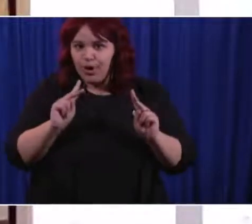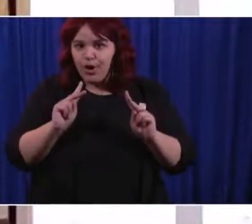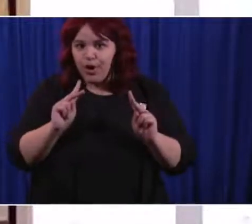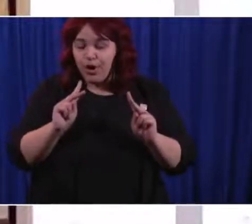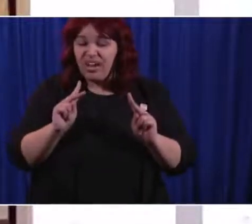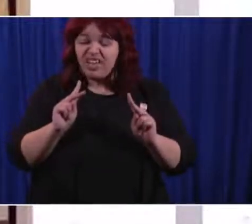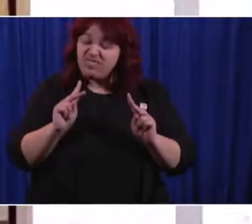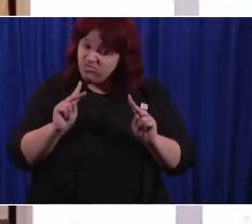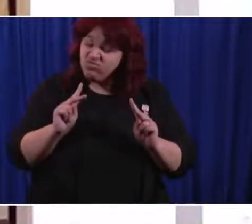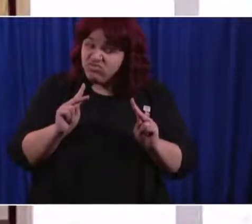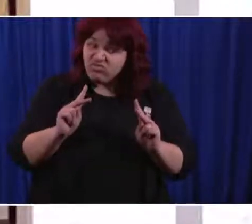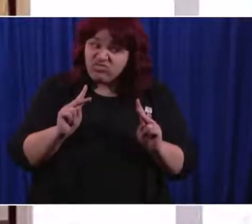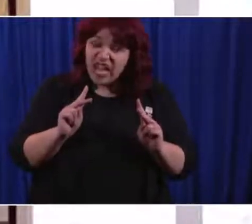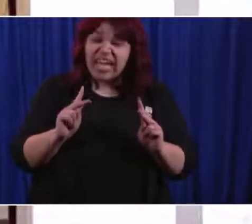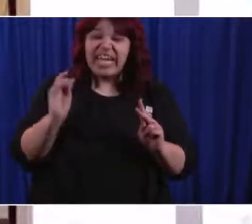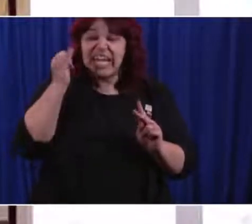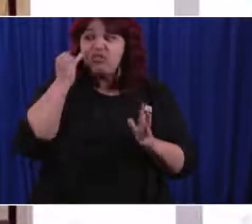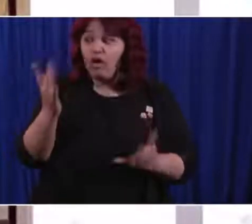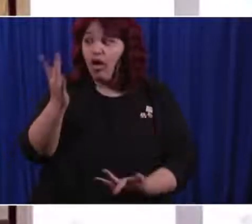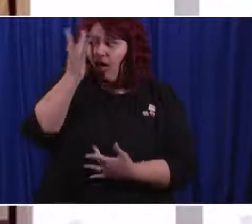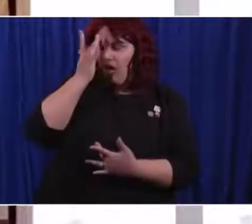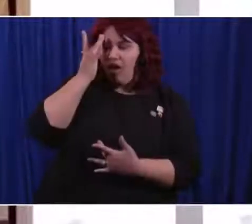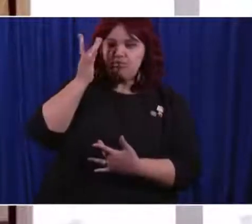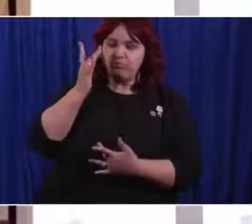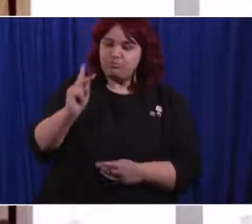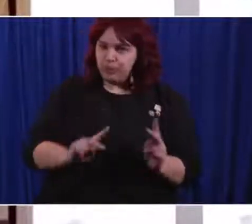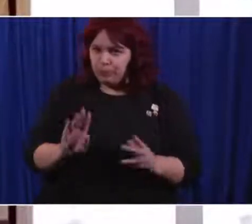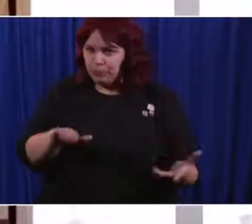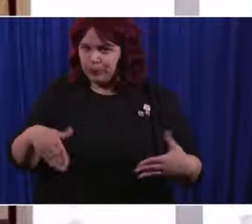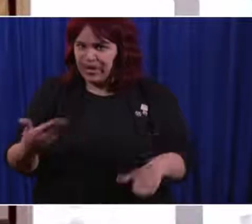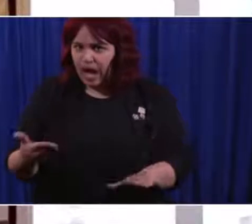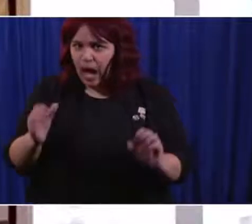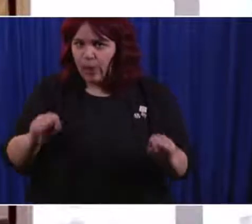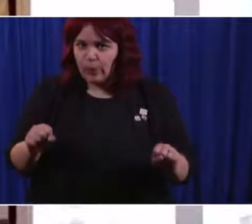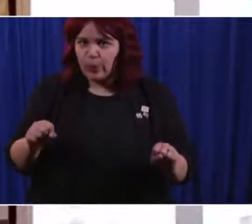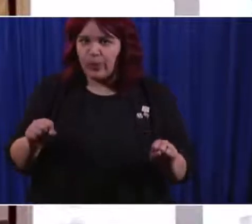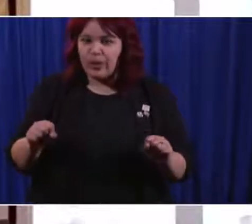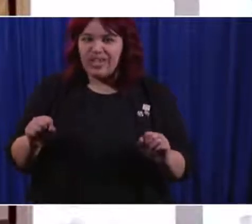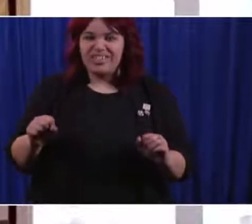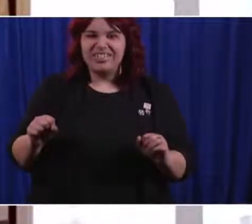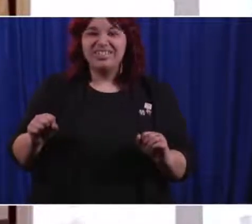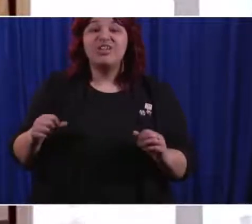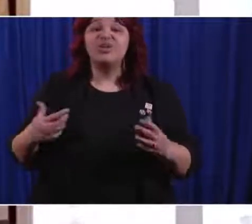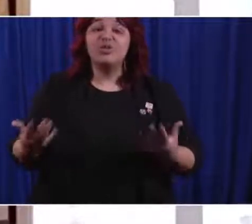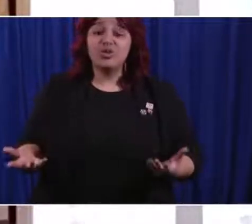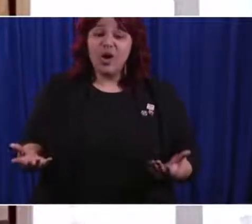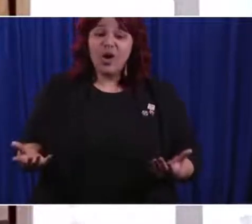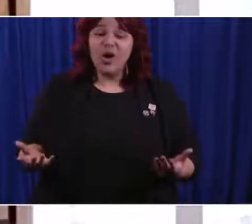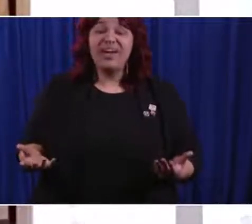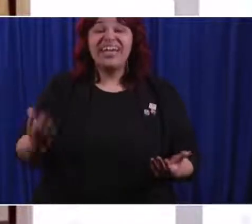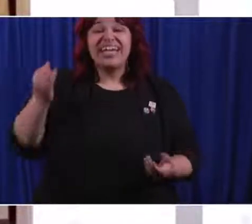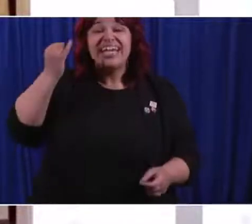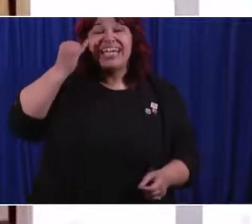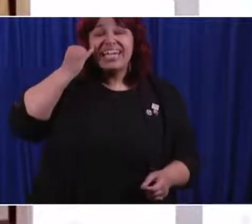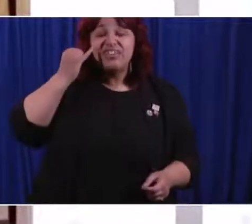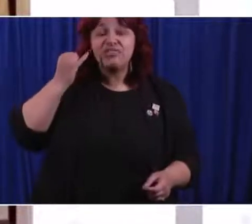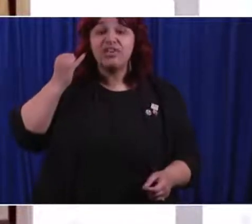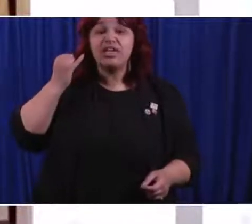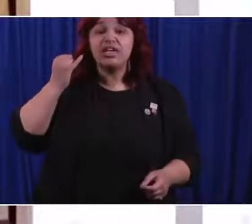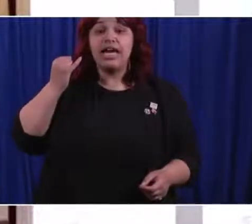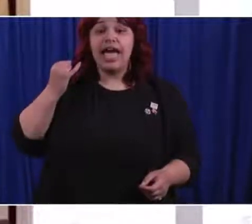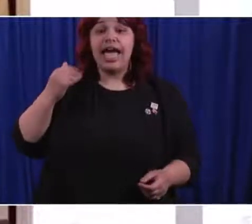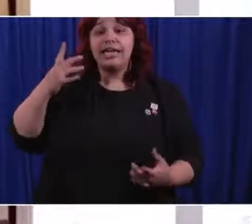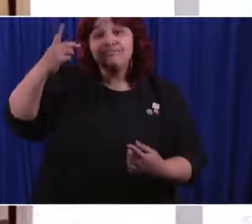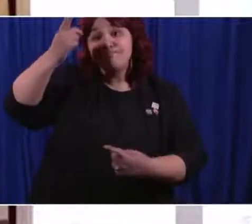potentially deadly infectious diseases. And that's especially true when a disease is new, as COVID was,